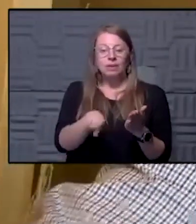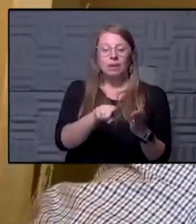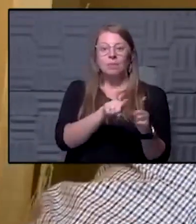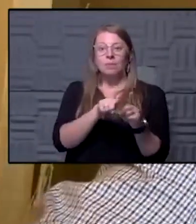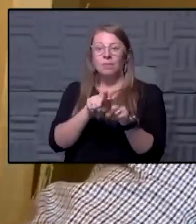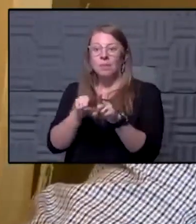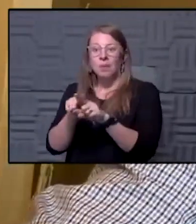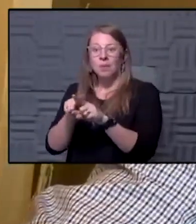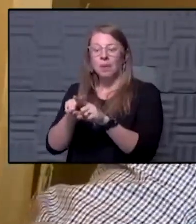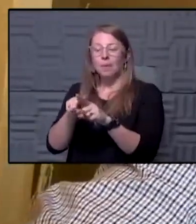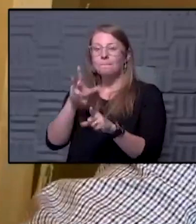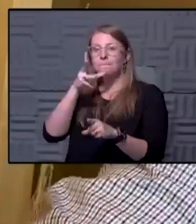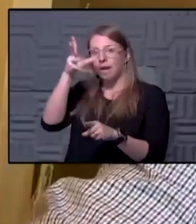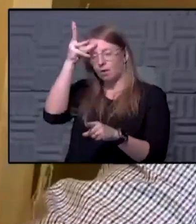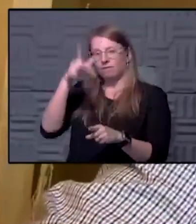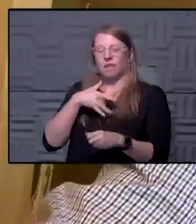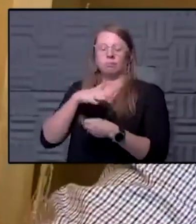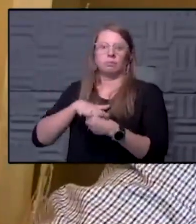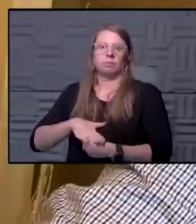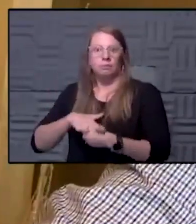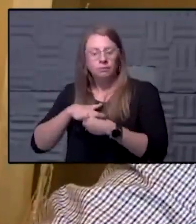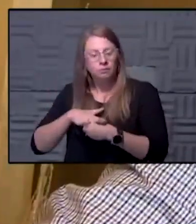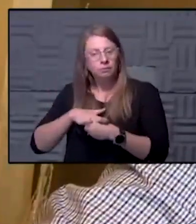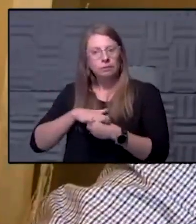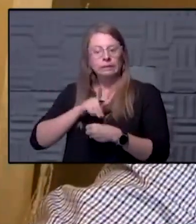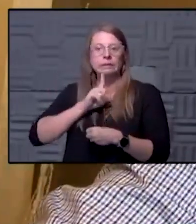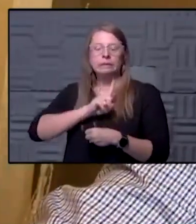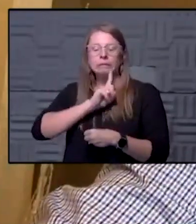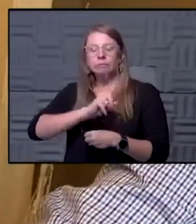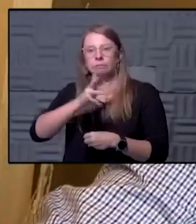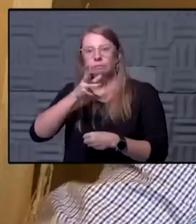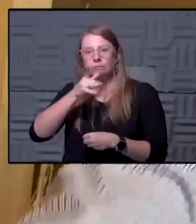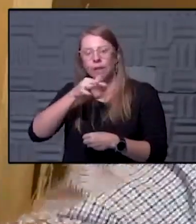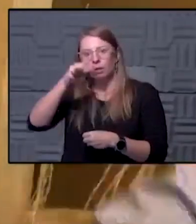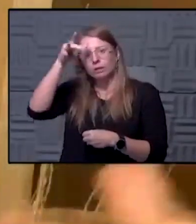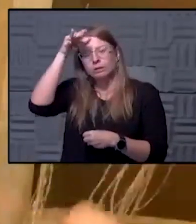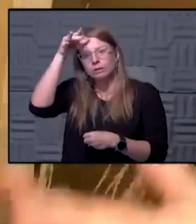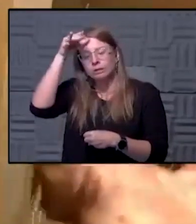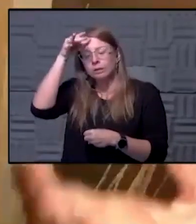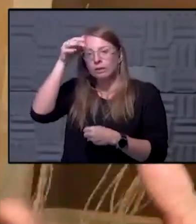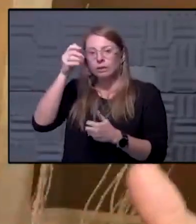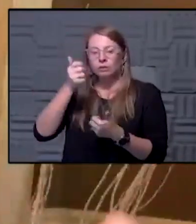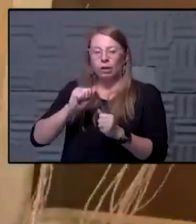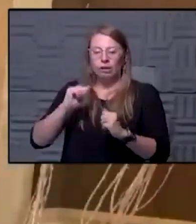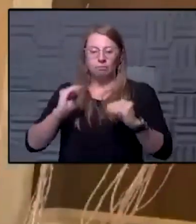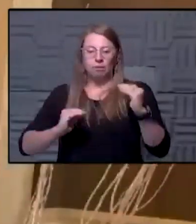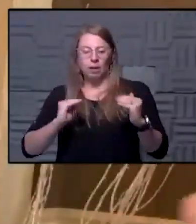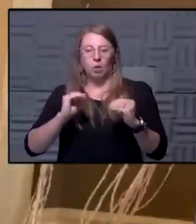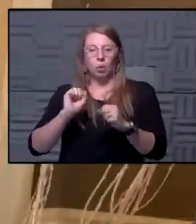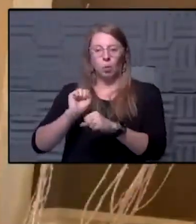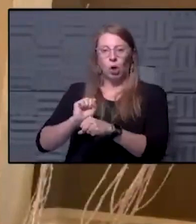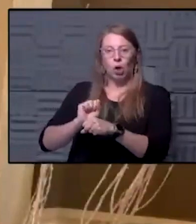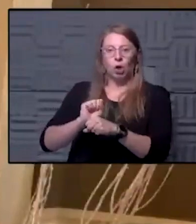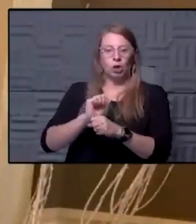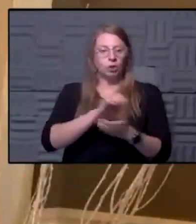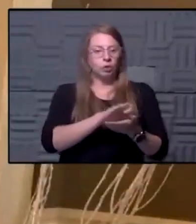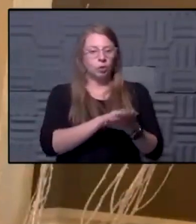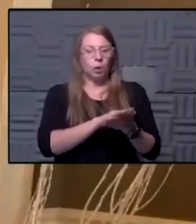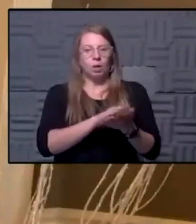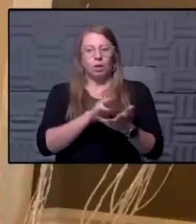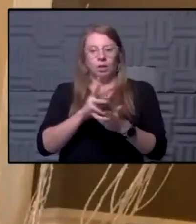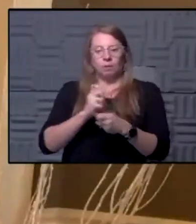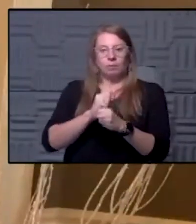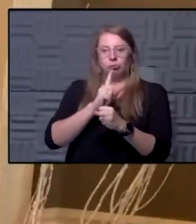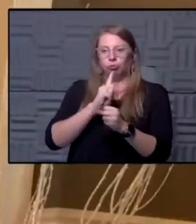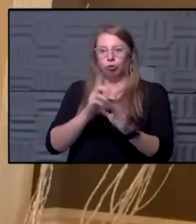on the parents as well, especially when you have single parents and they're trying to balance between work and still making